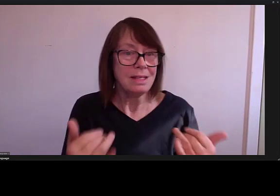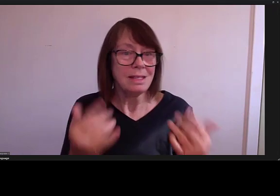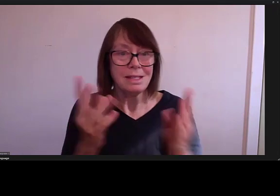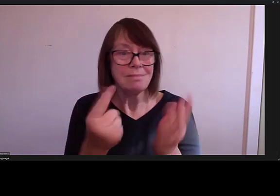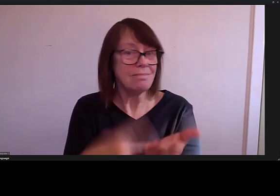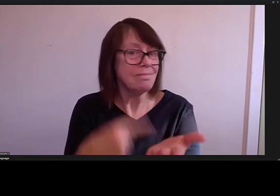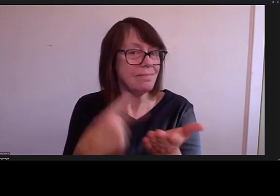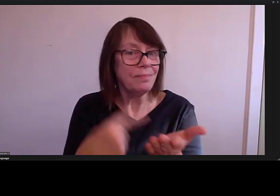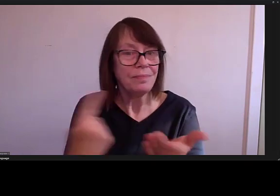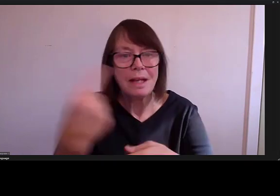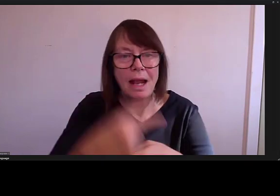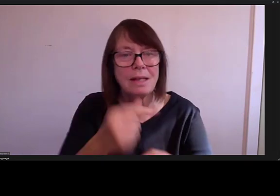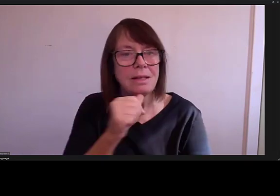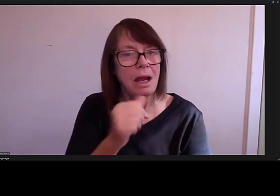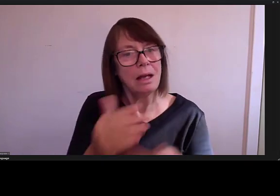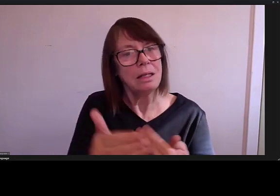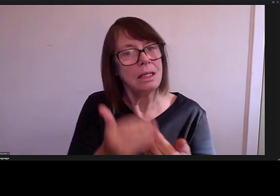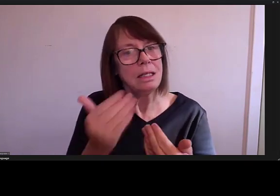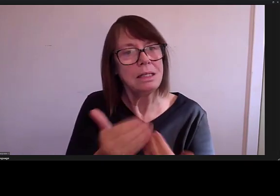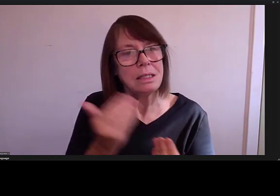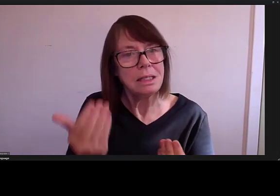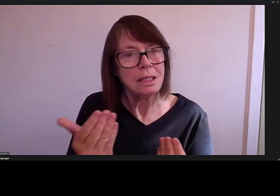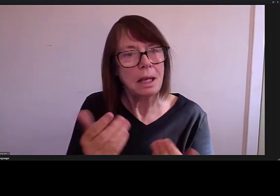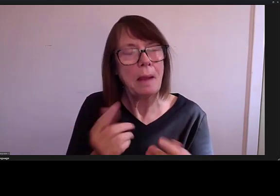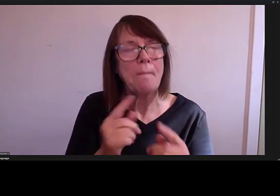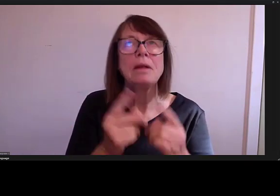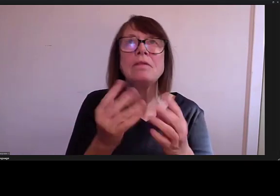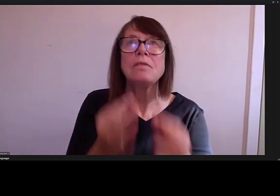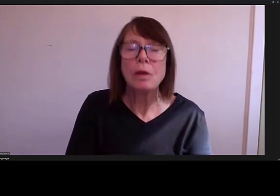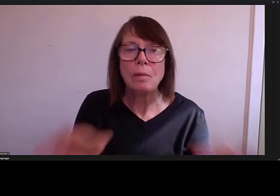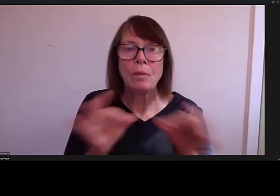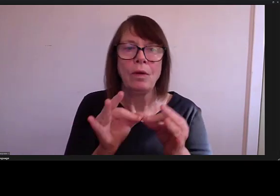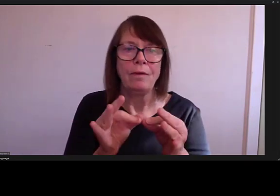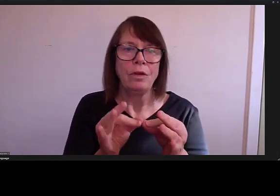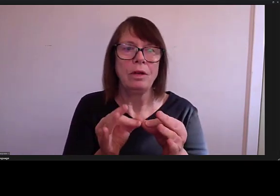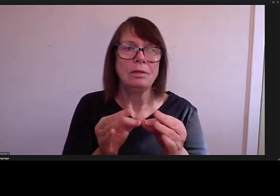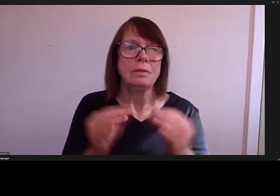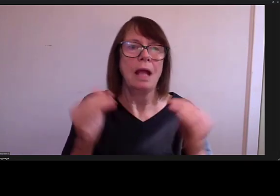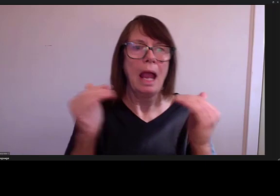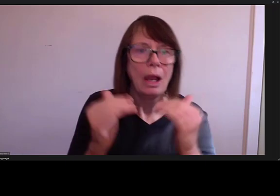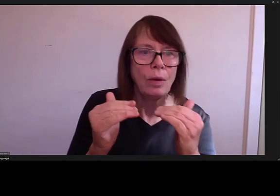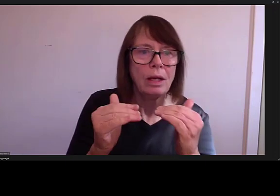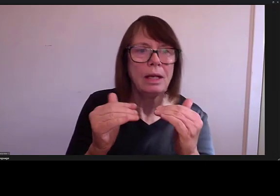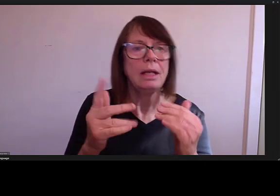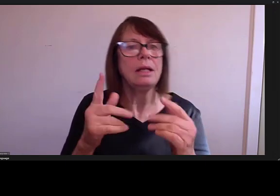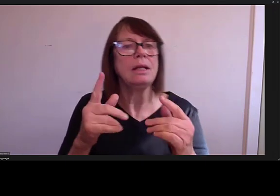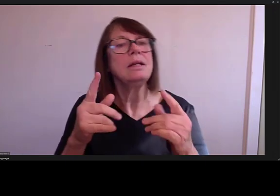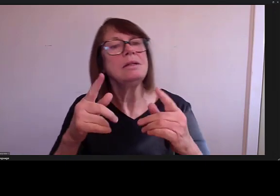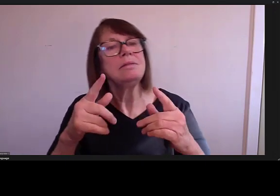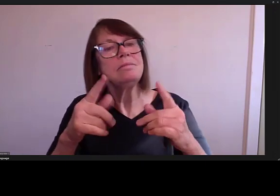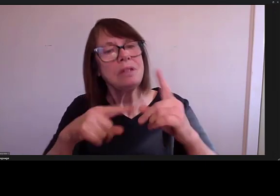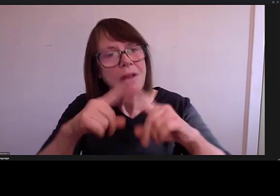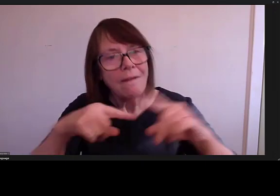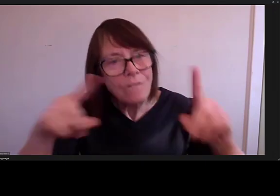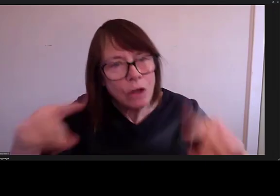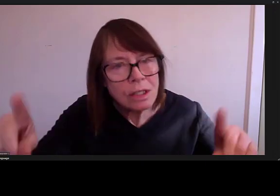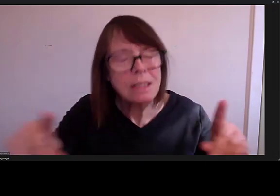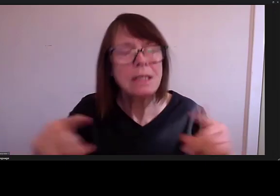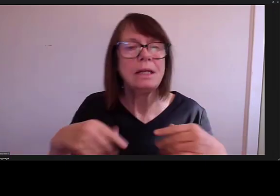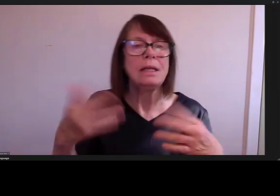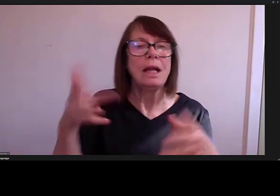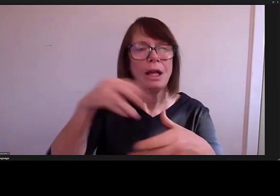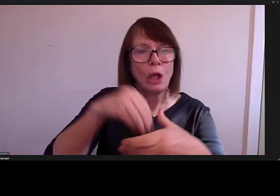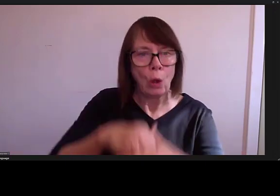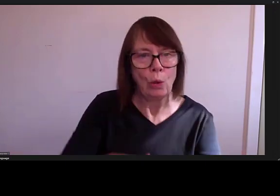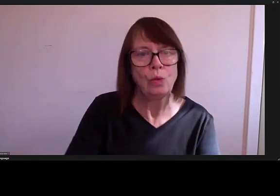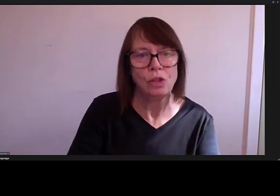an important one when it comes to equity, diversity, and inclusion. And I'd like to remind everyone to be gentle with